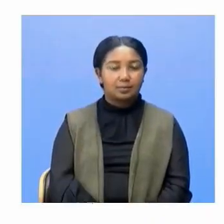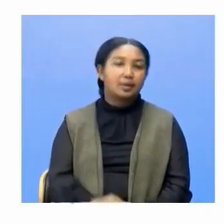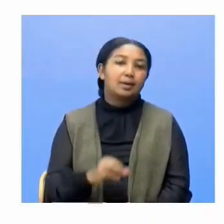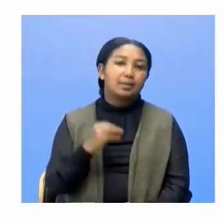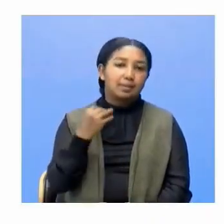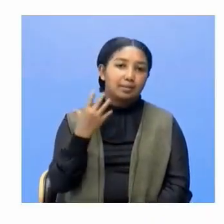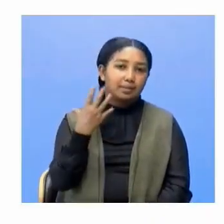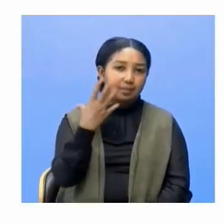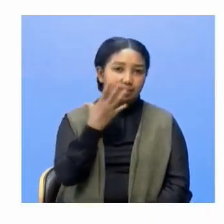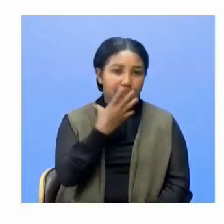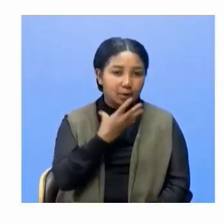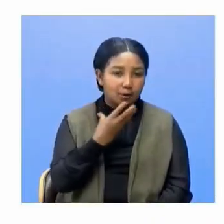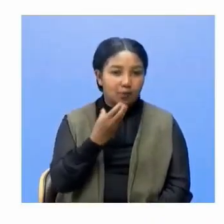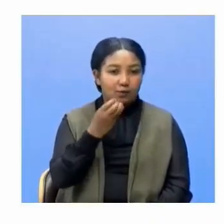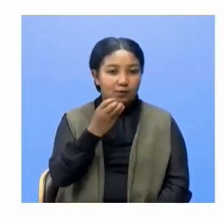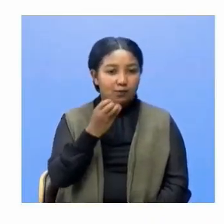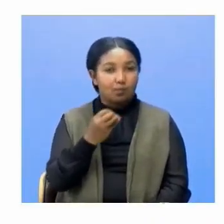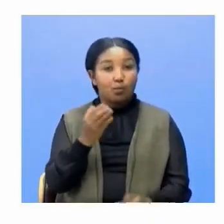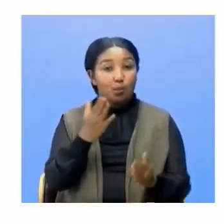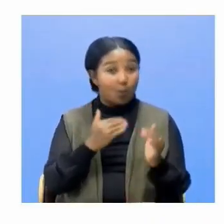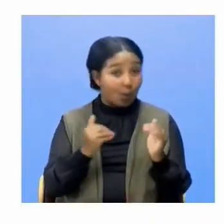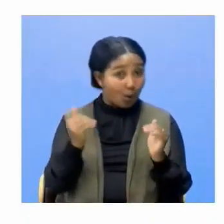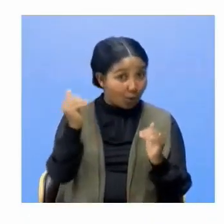Beautiful. More